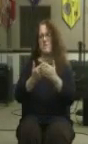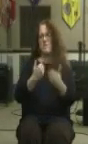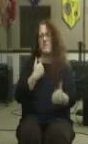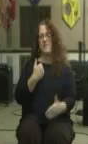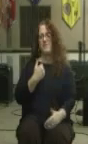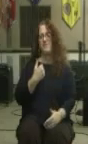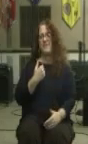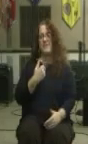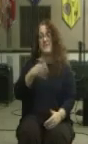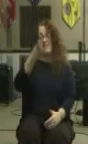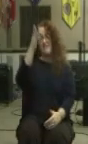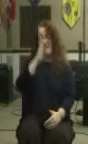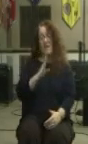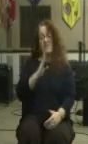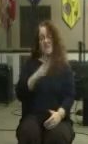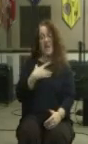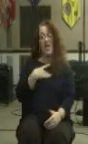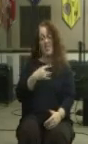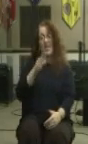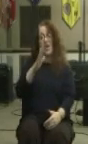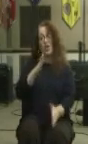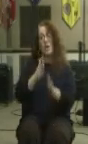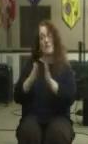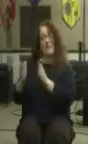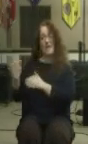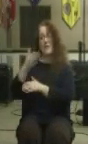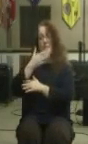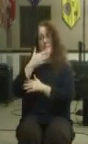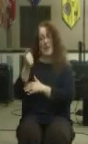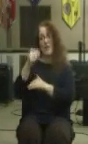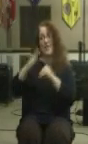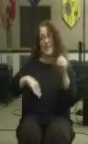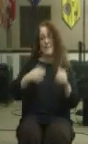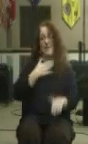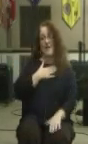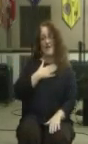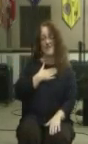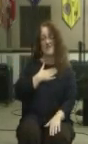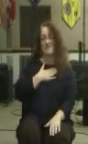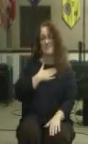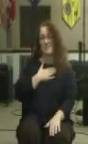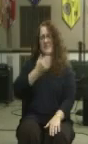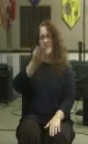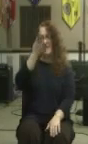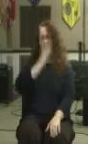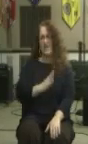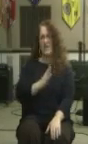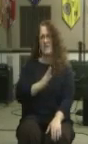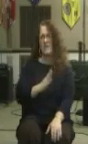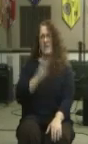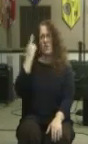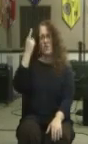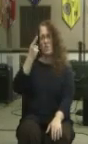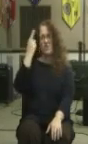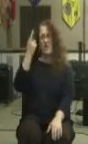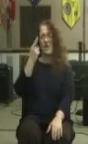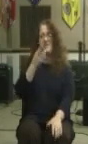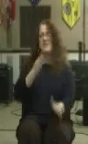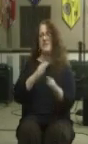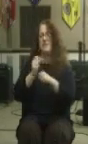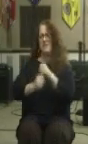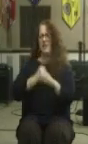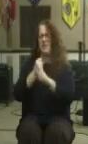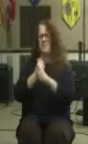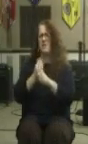can finally say, you know what? God, I like your plan better than my own. I said, God, you know what